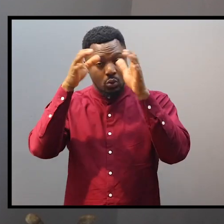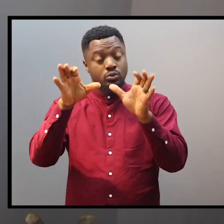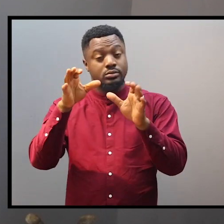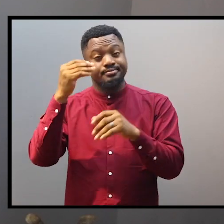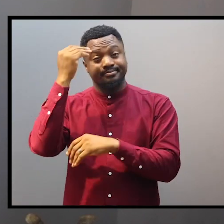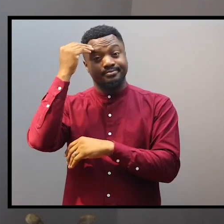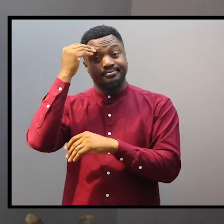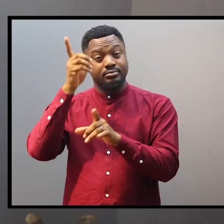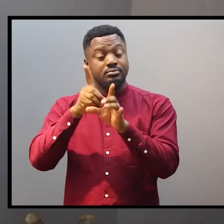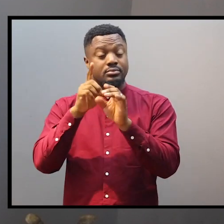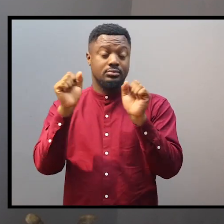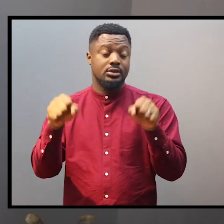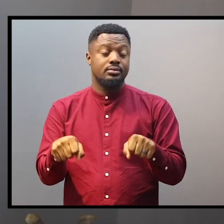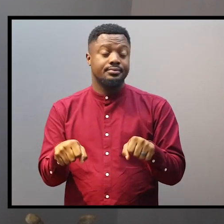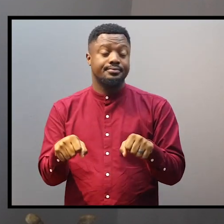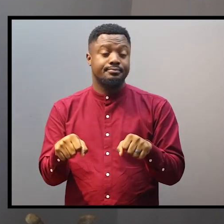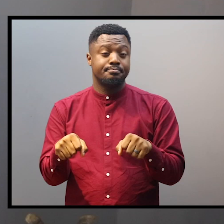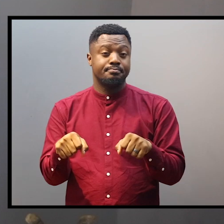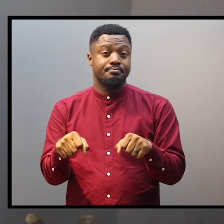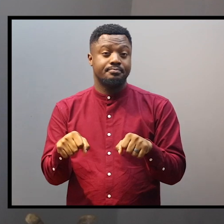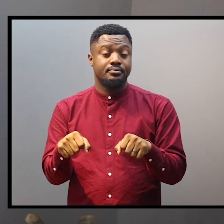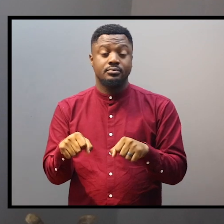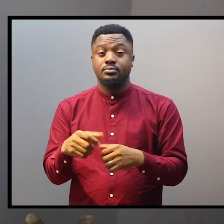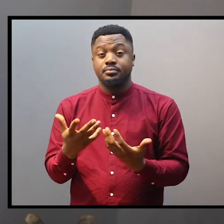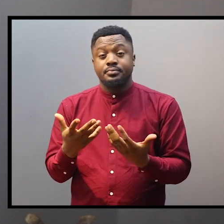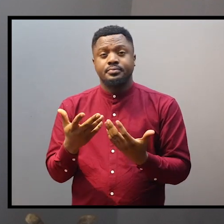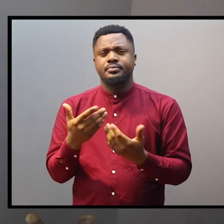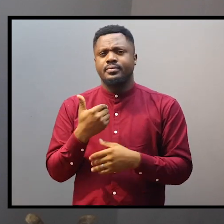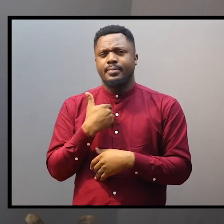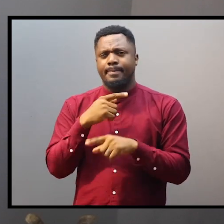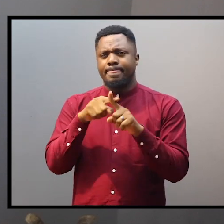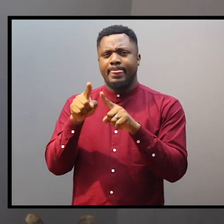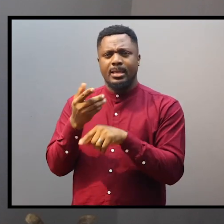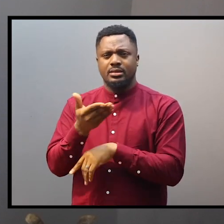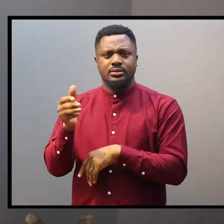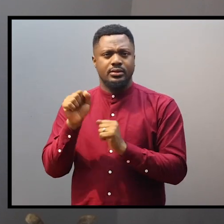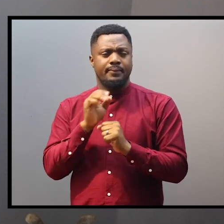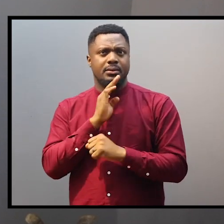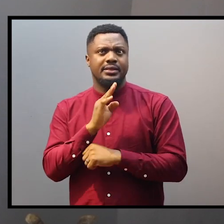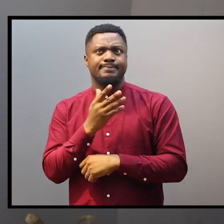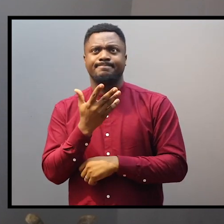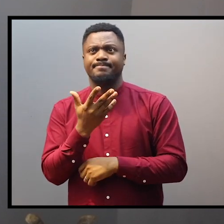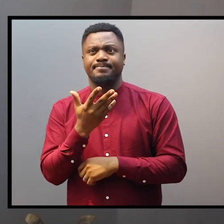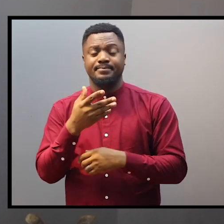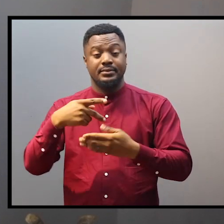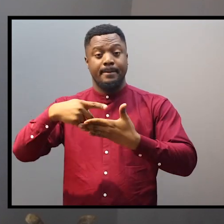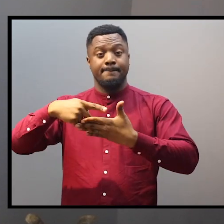point to that causes intellectual disability. There, there are things that can be